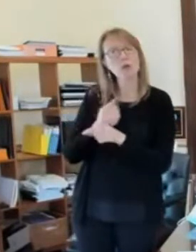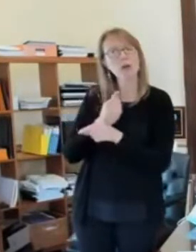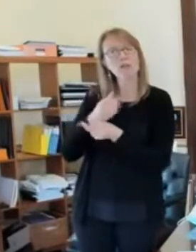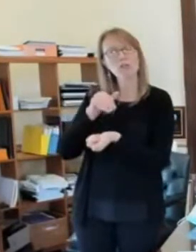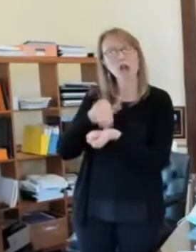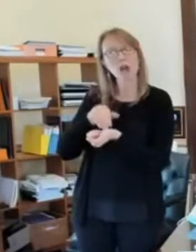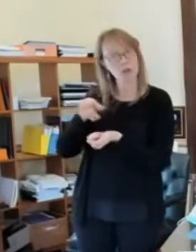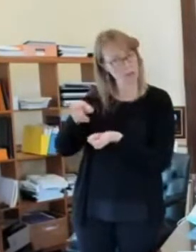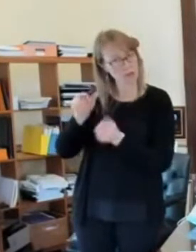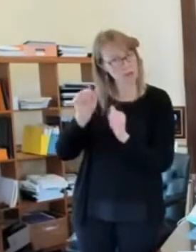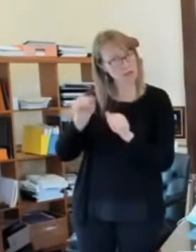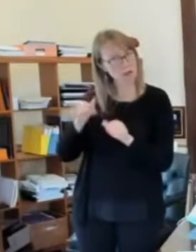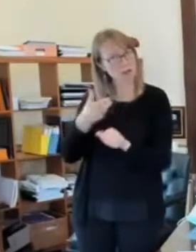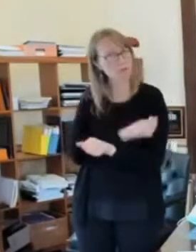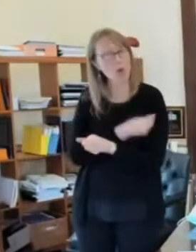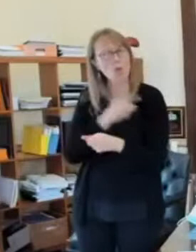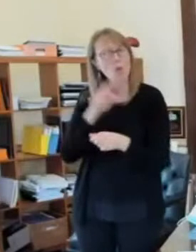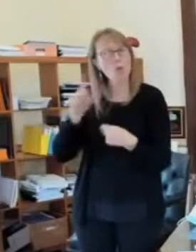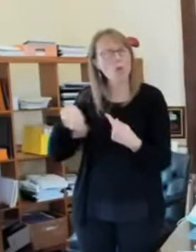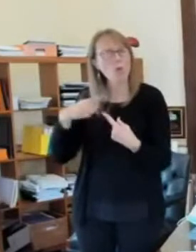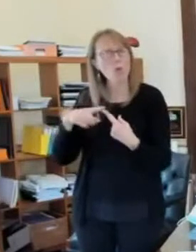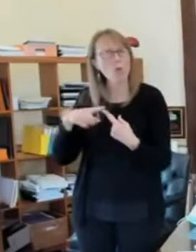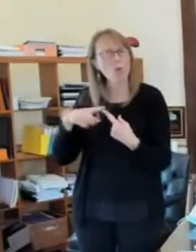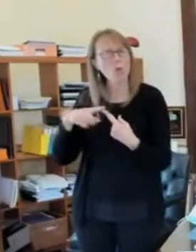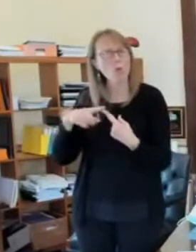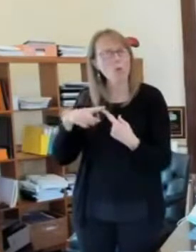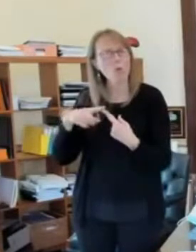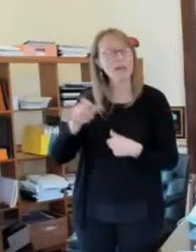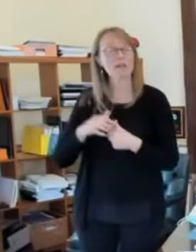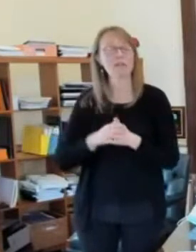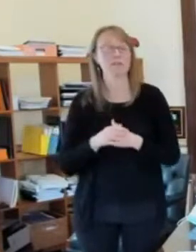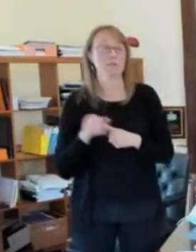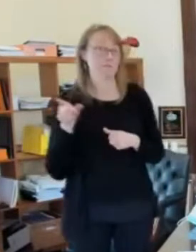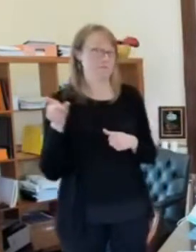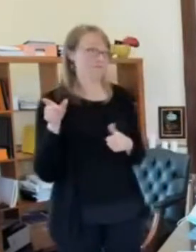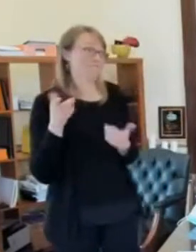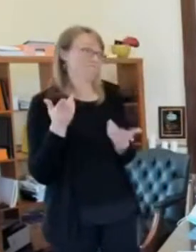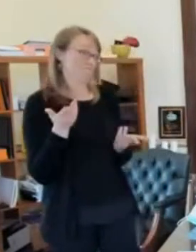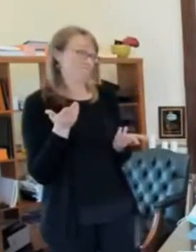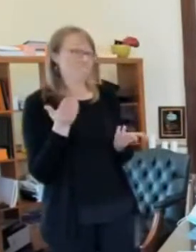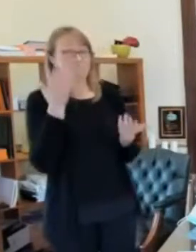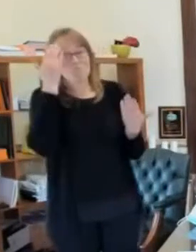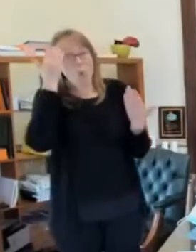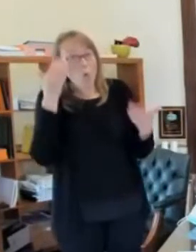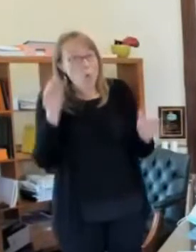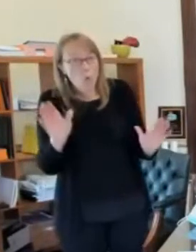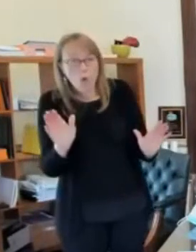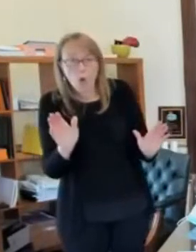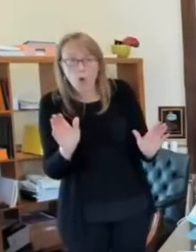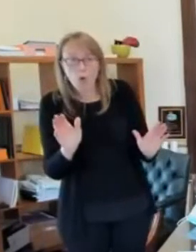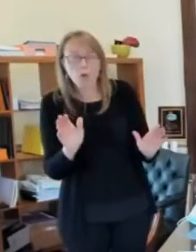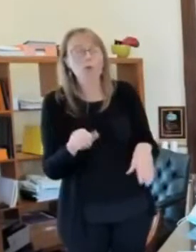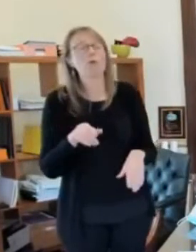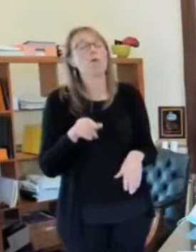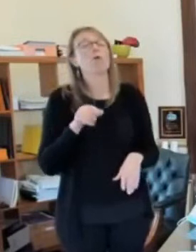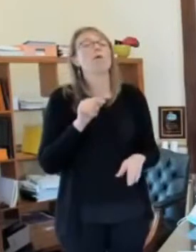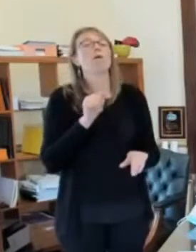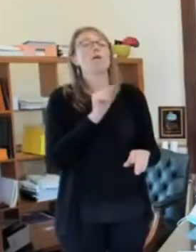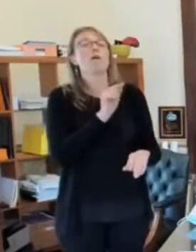They would also have to either receive their vaccine from the state, or more likely through hospitals. And